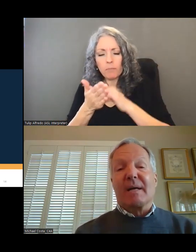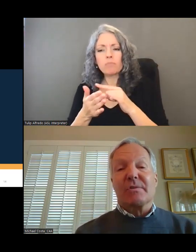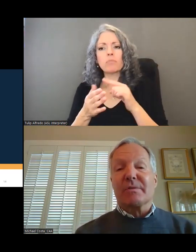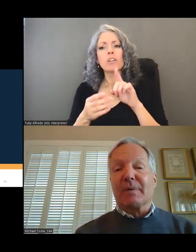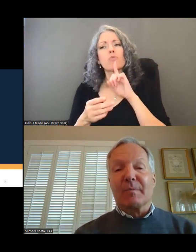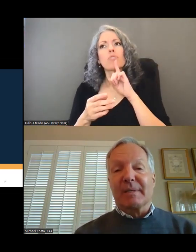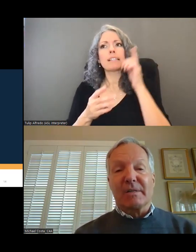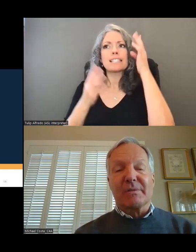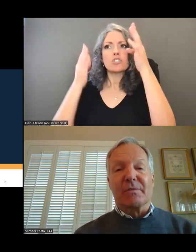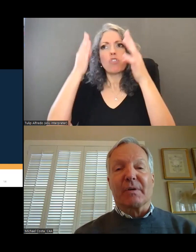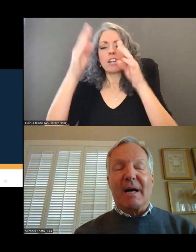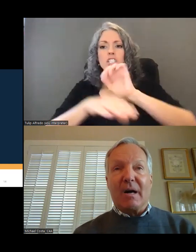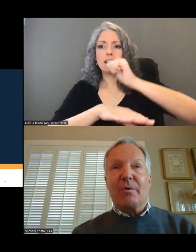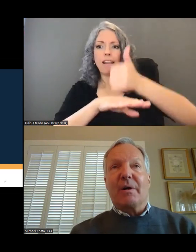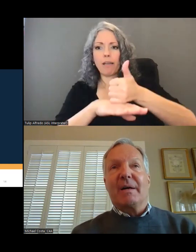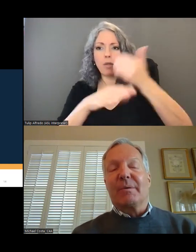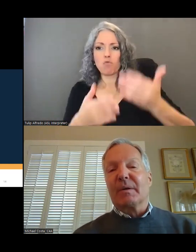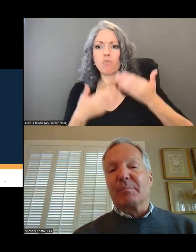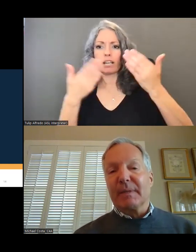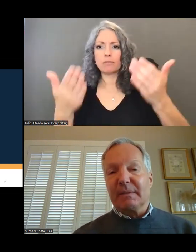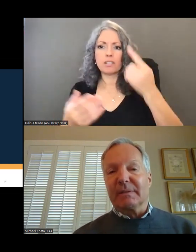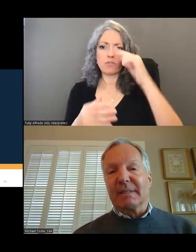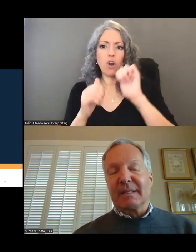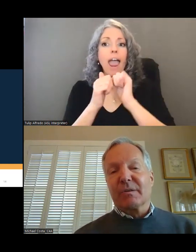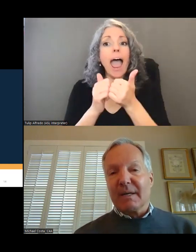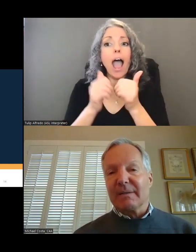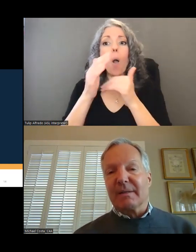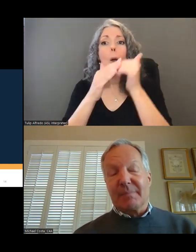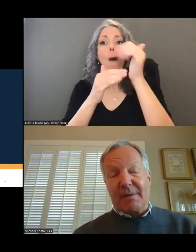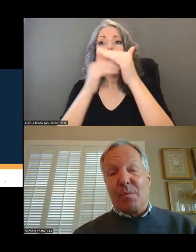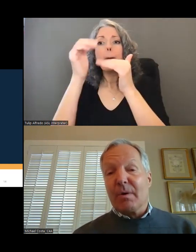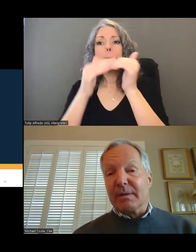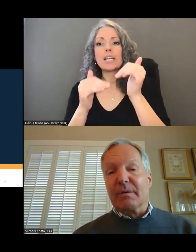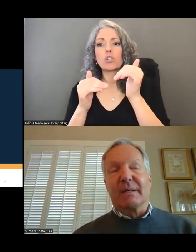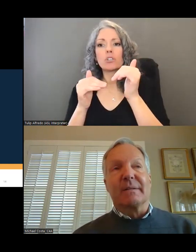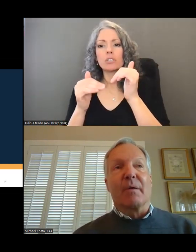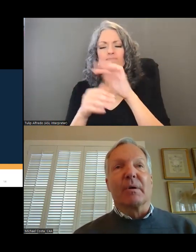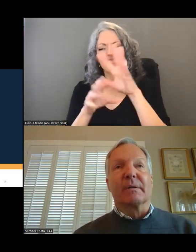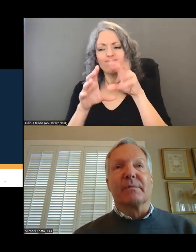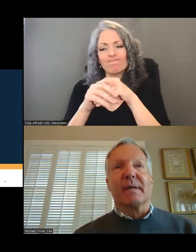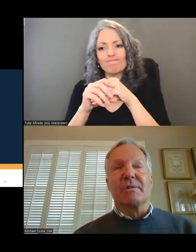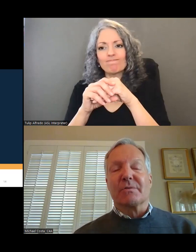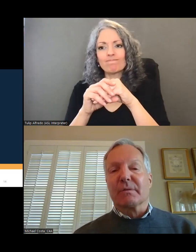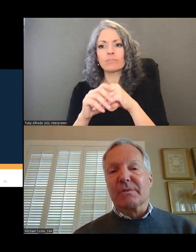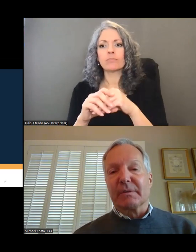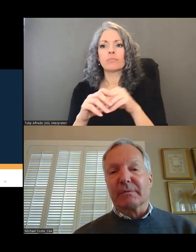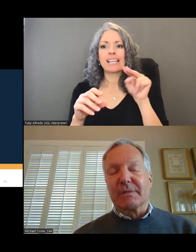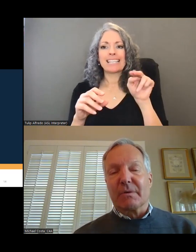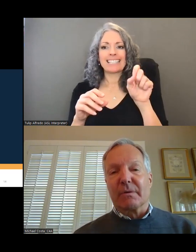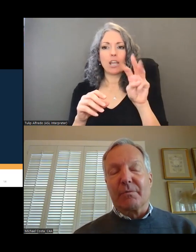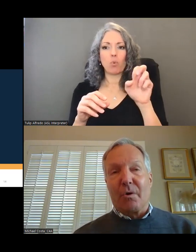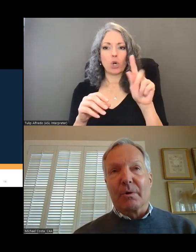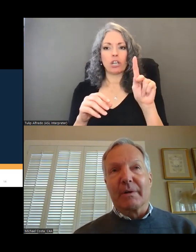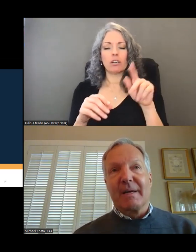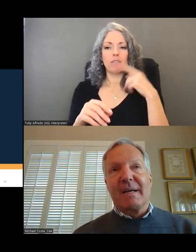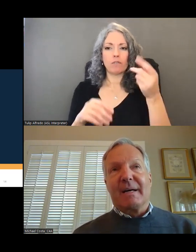up with strategies and recommendations for how we could build an integrated, a more integrated network of aging service deliveries